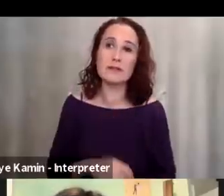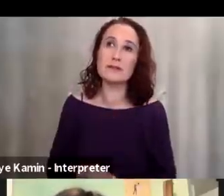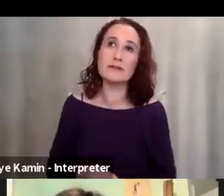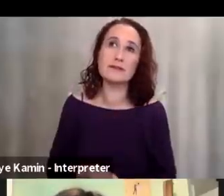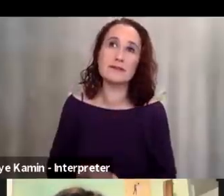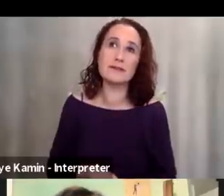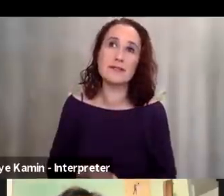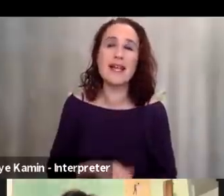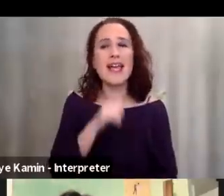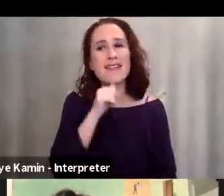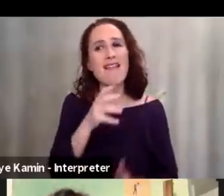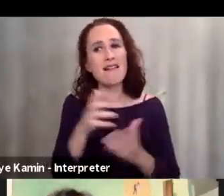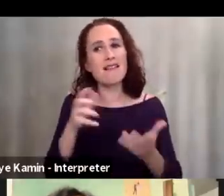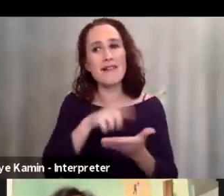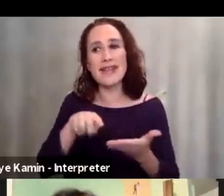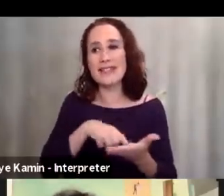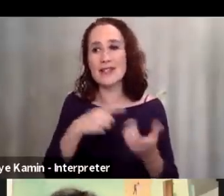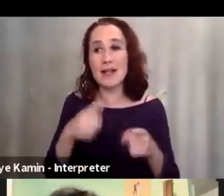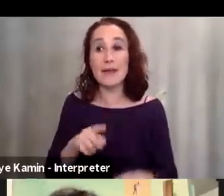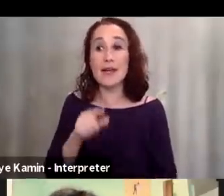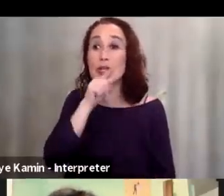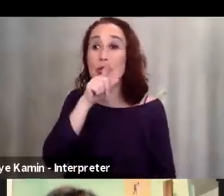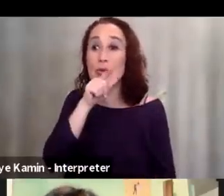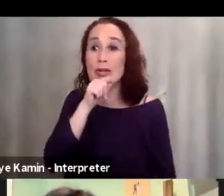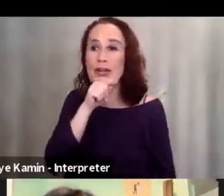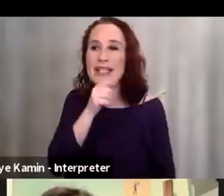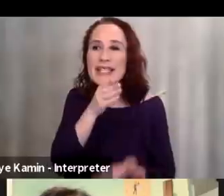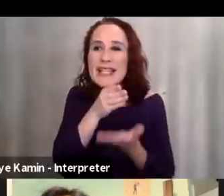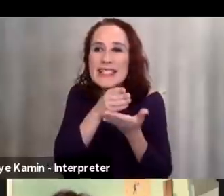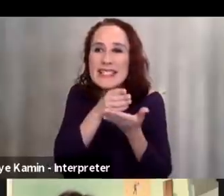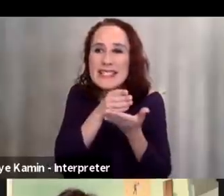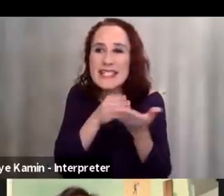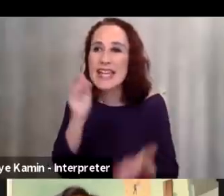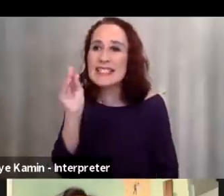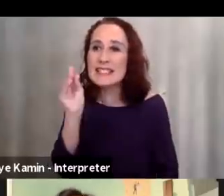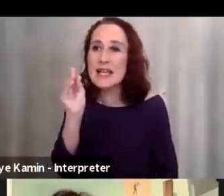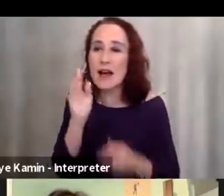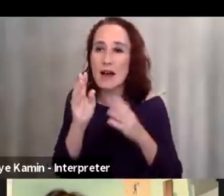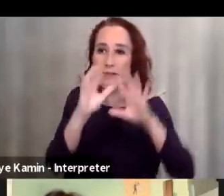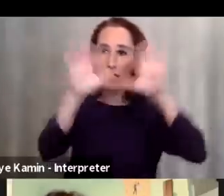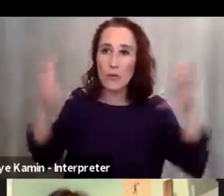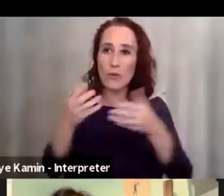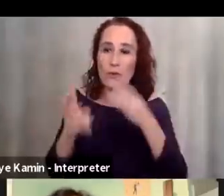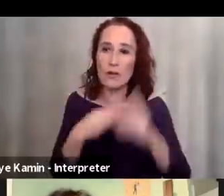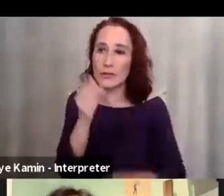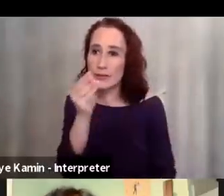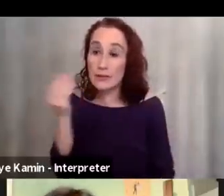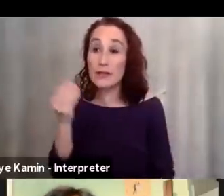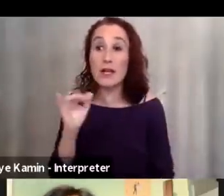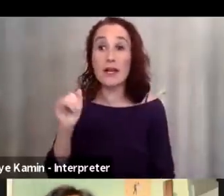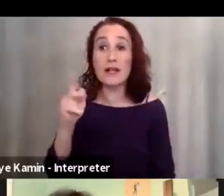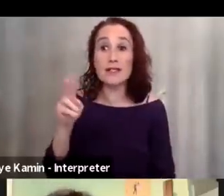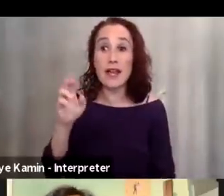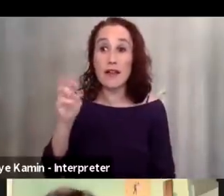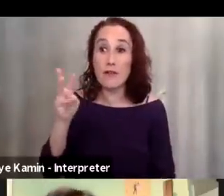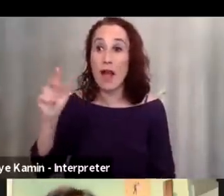much canceling happening. Twitter is a small slice of the world at large. An example, just because J.K. Rowling is the current